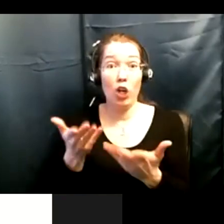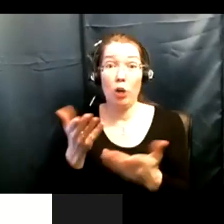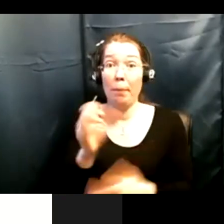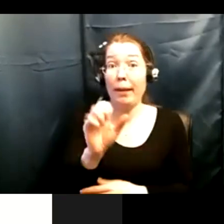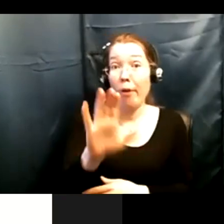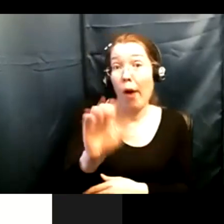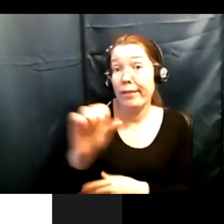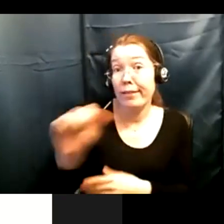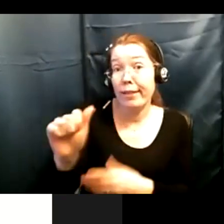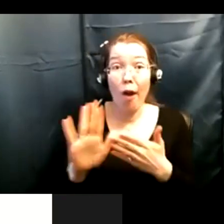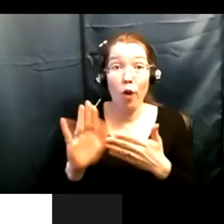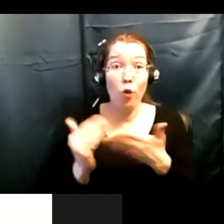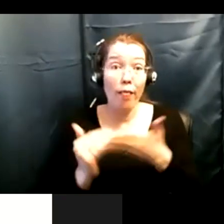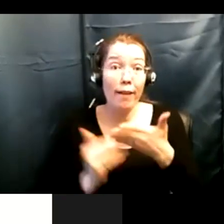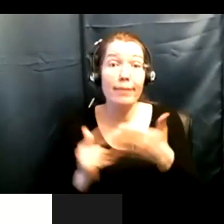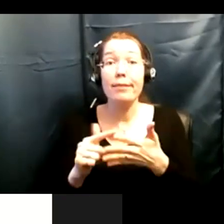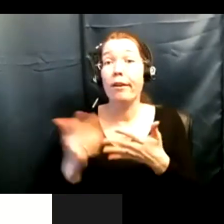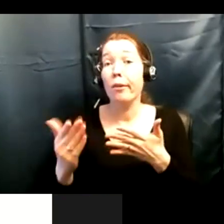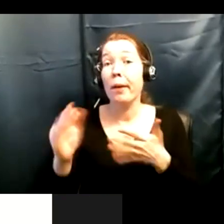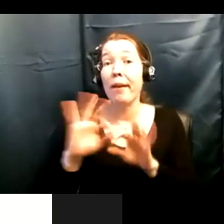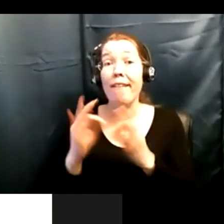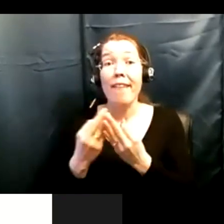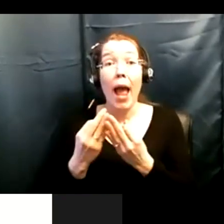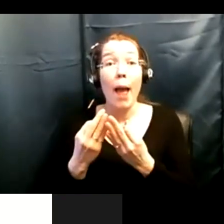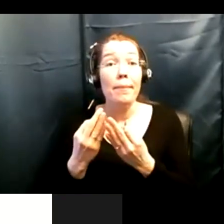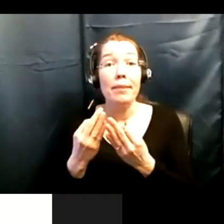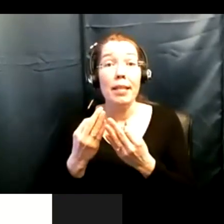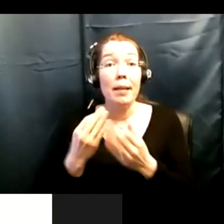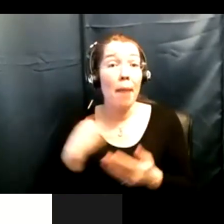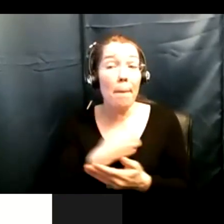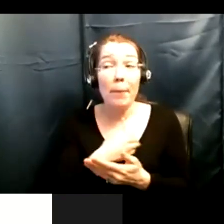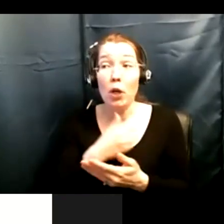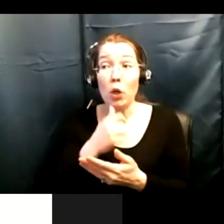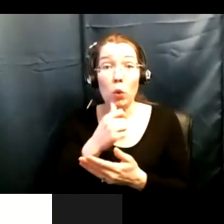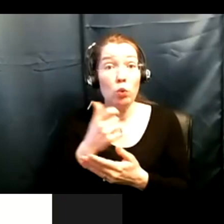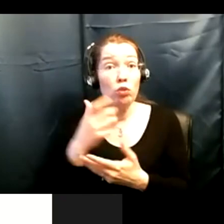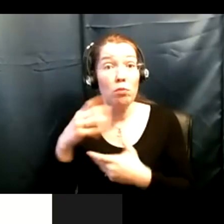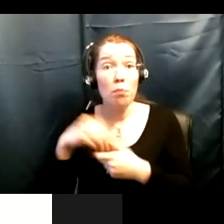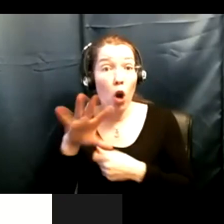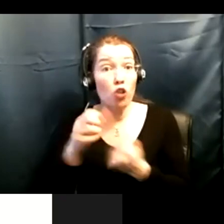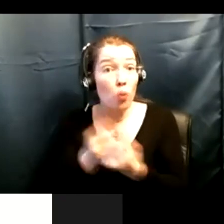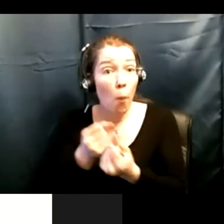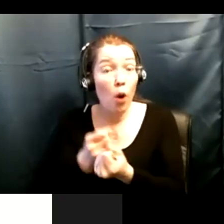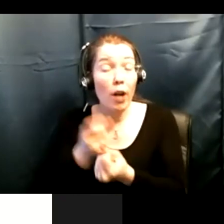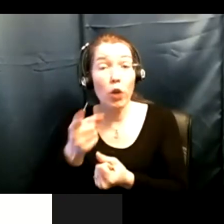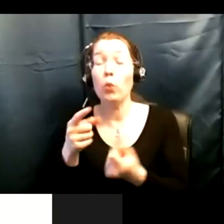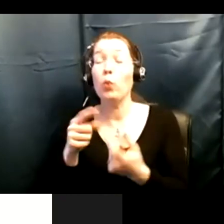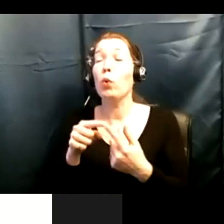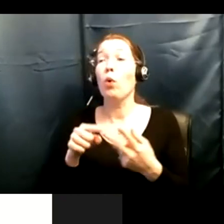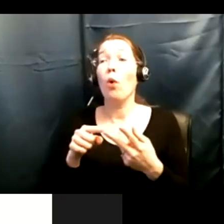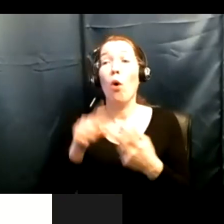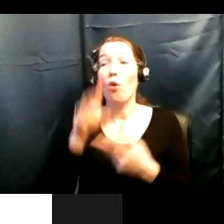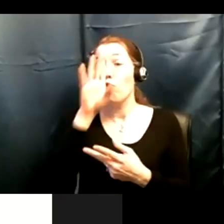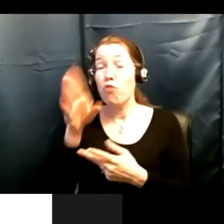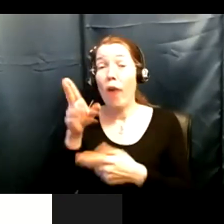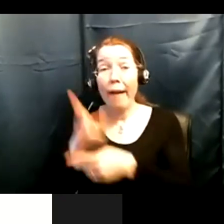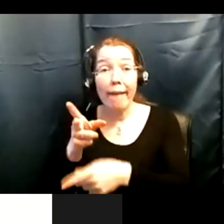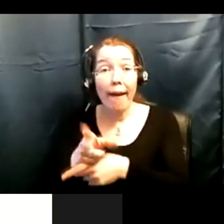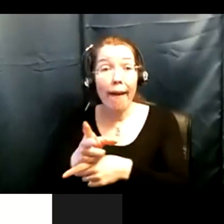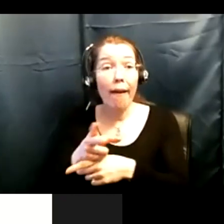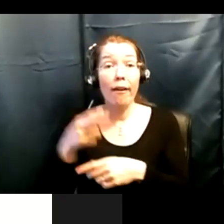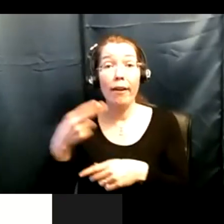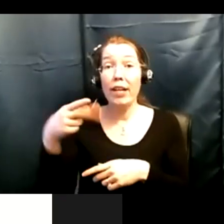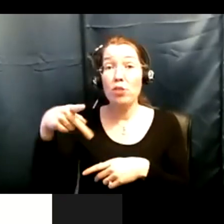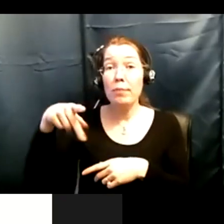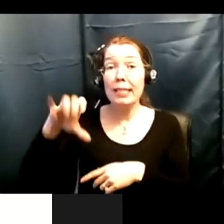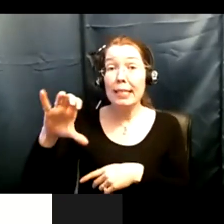SSA. It could be a family member if you have natural supports. It could be a direct care provider, an HPC